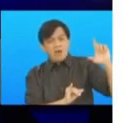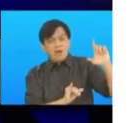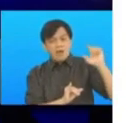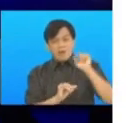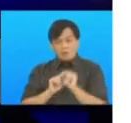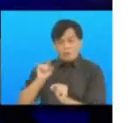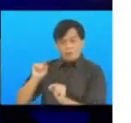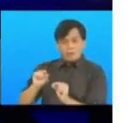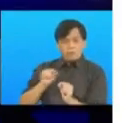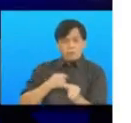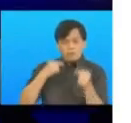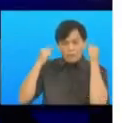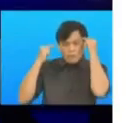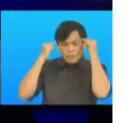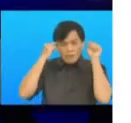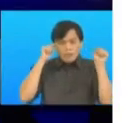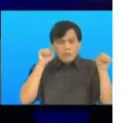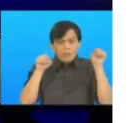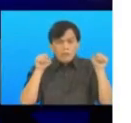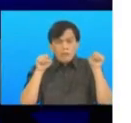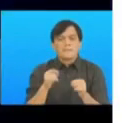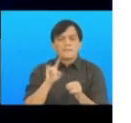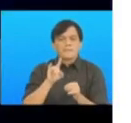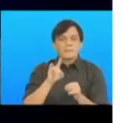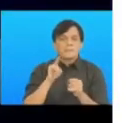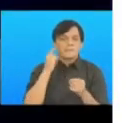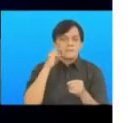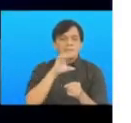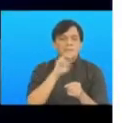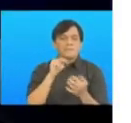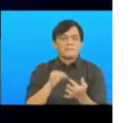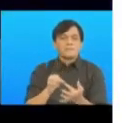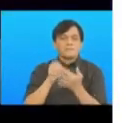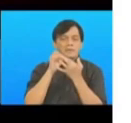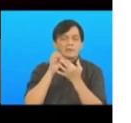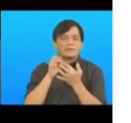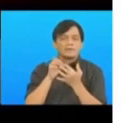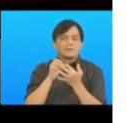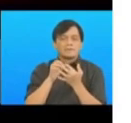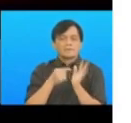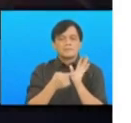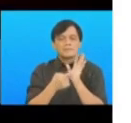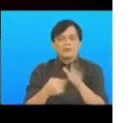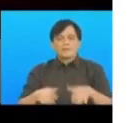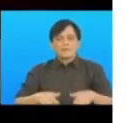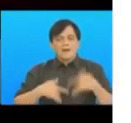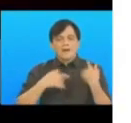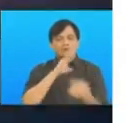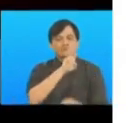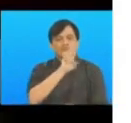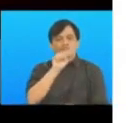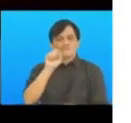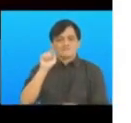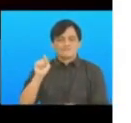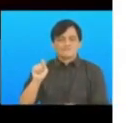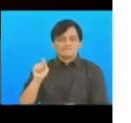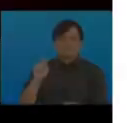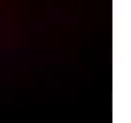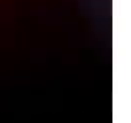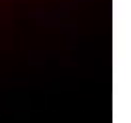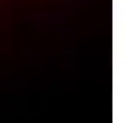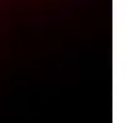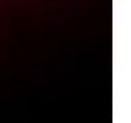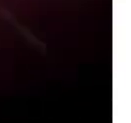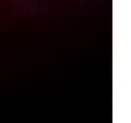and Senator Ping, had the edge, no? Because they had proof of concept, no? They already did and